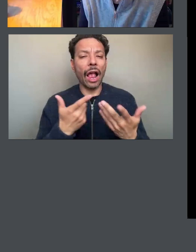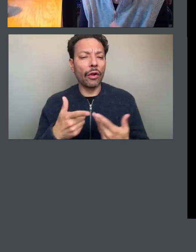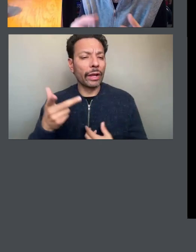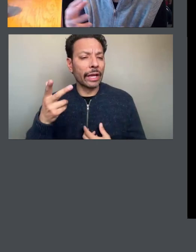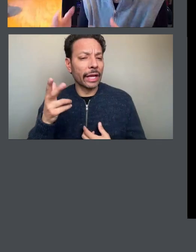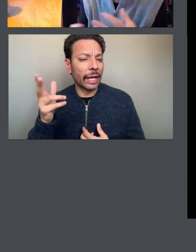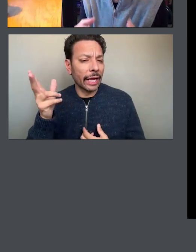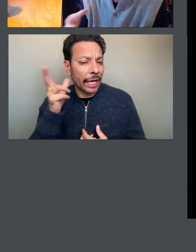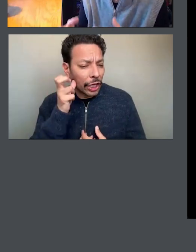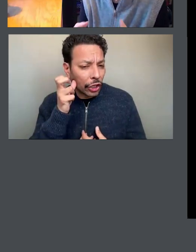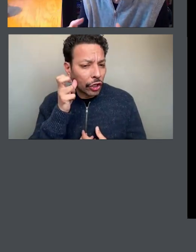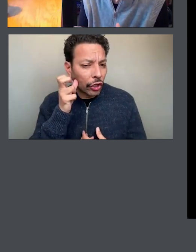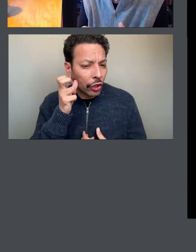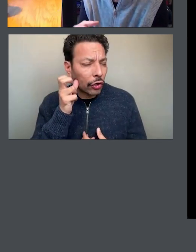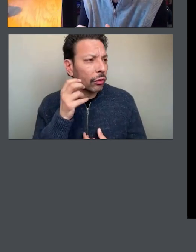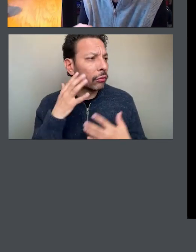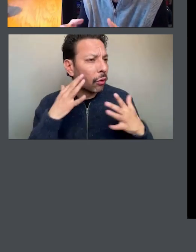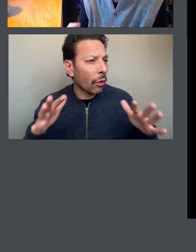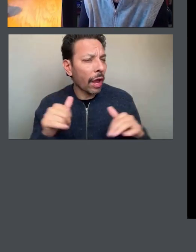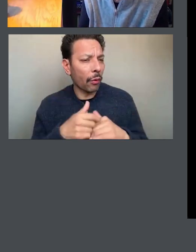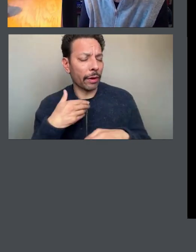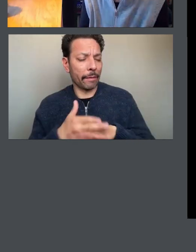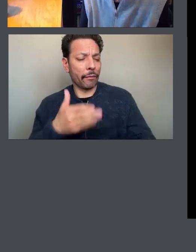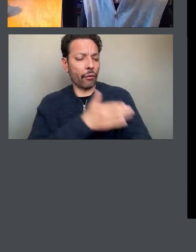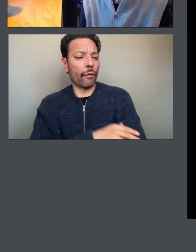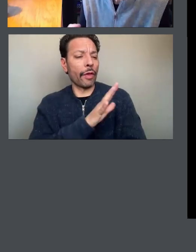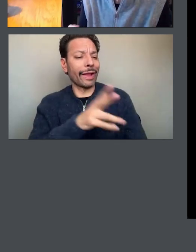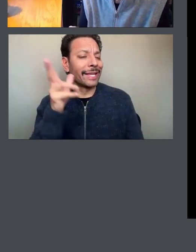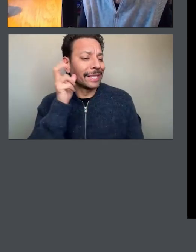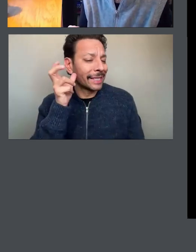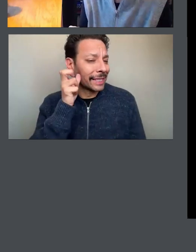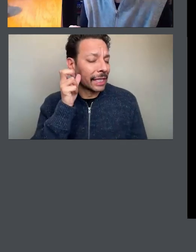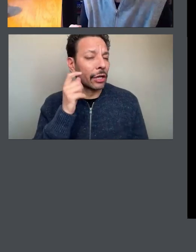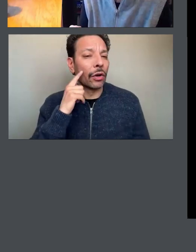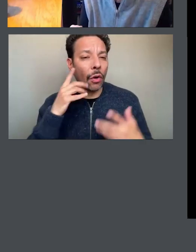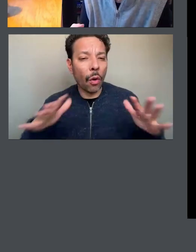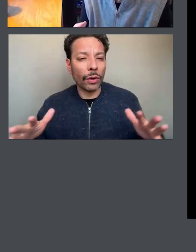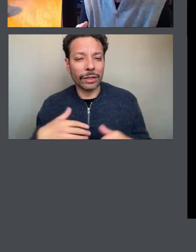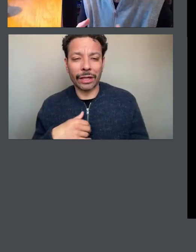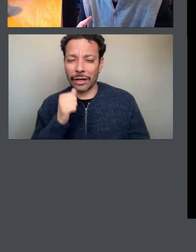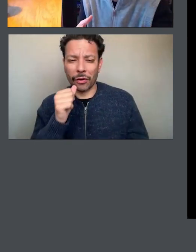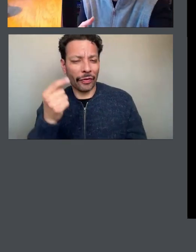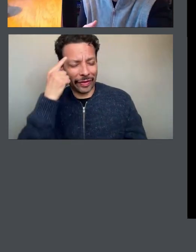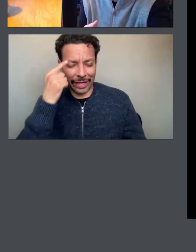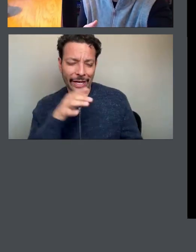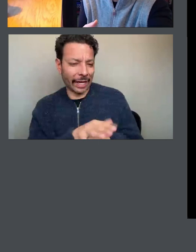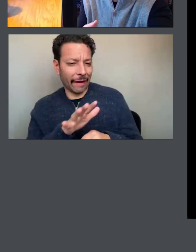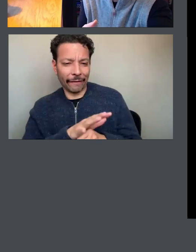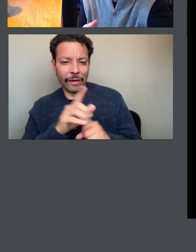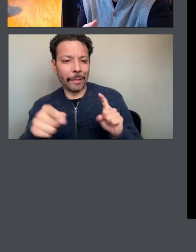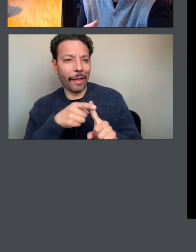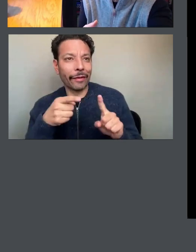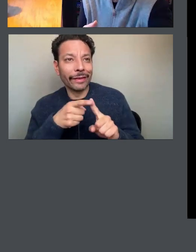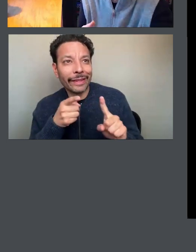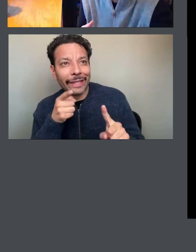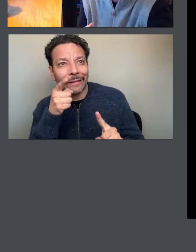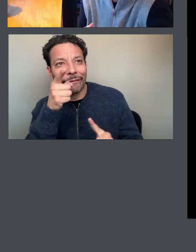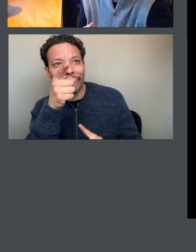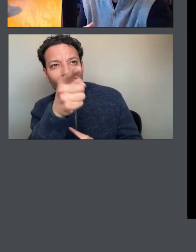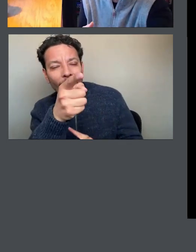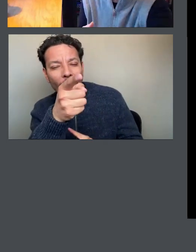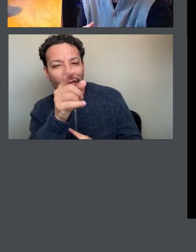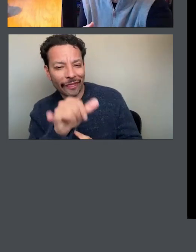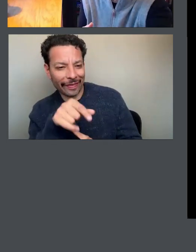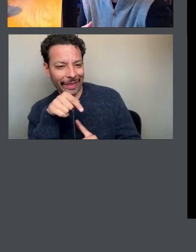and how are we going to improve their listening in noise. I don't think we think enough about the distance factor that is